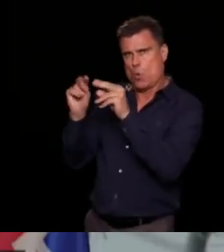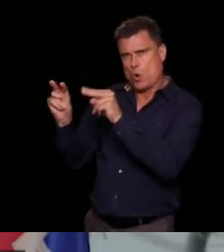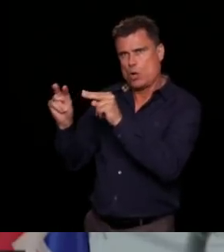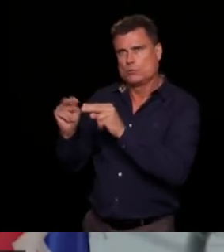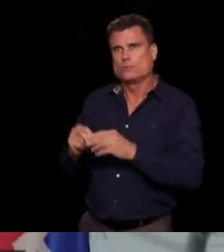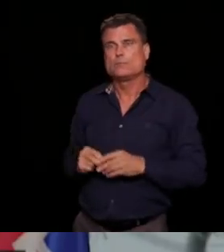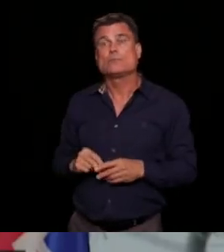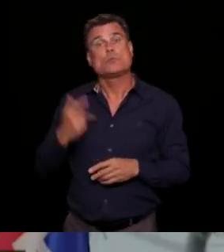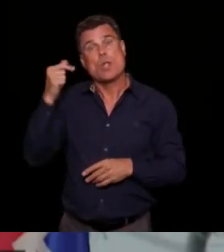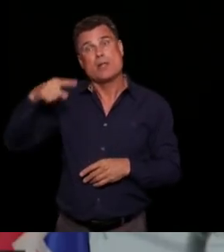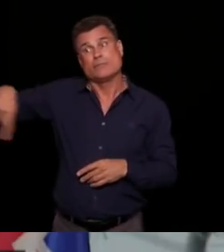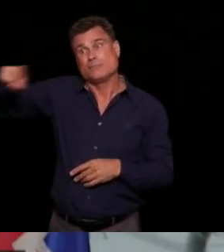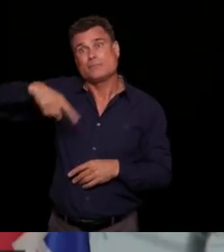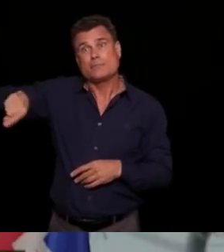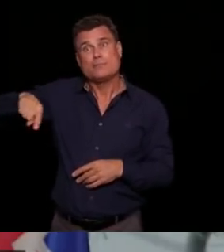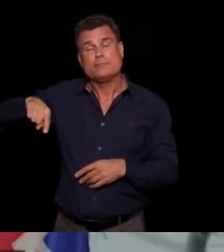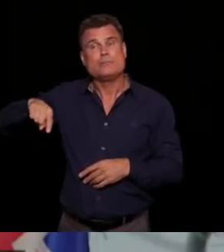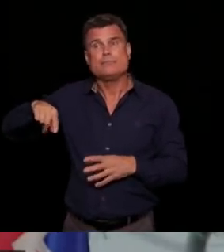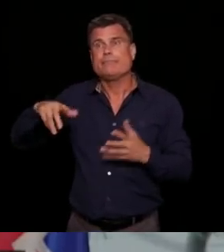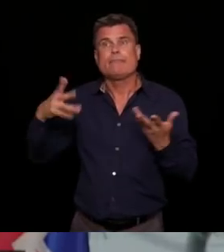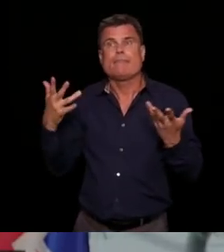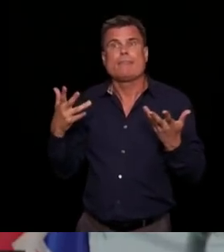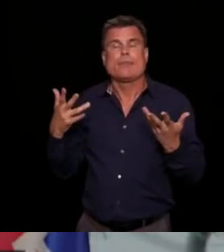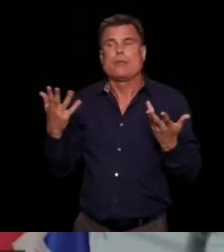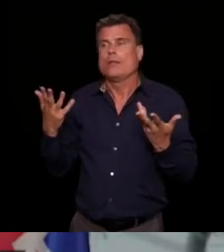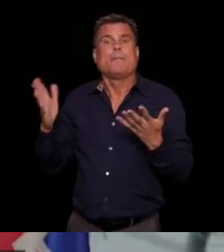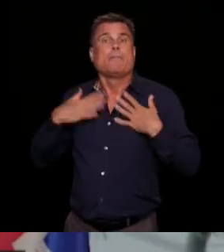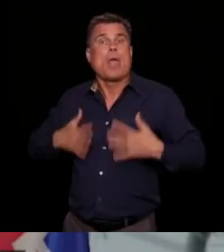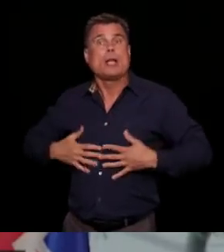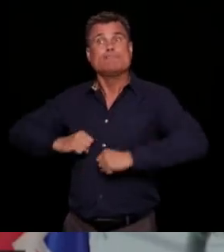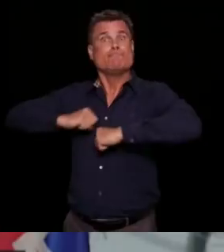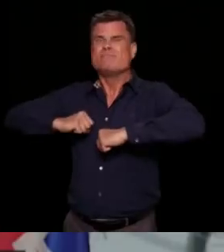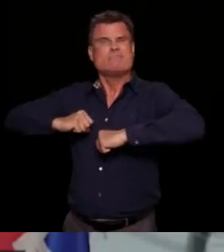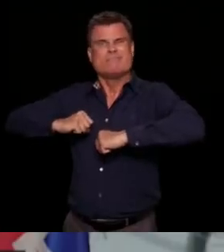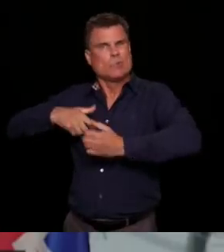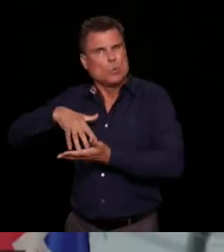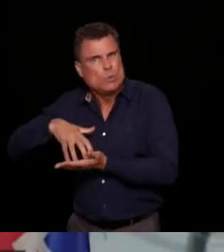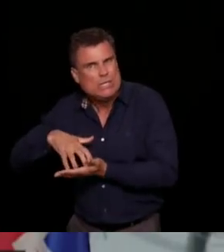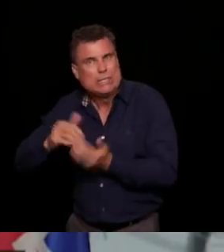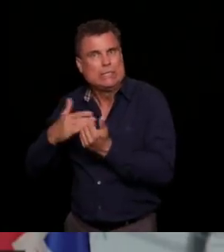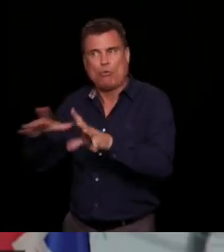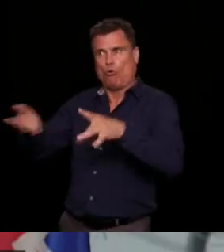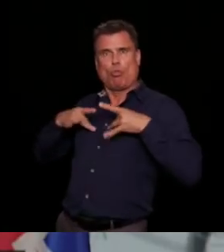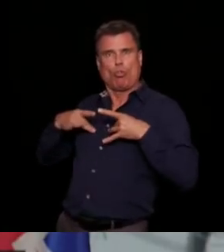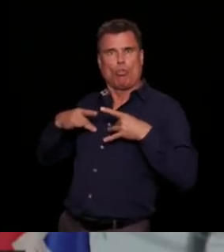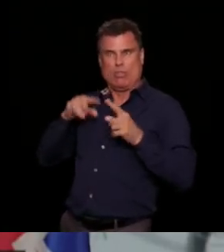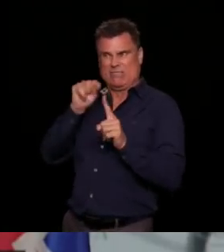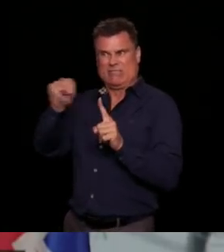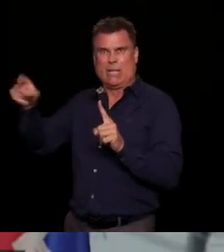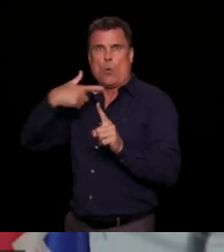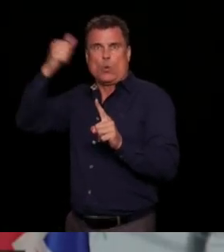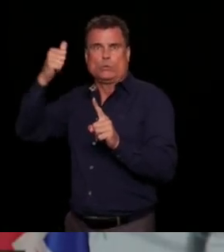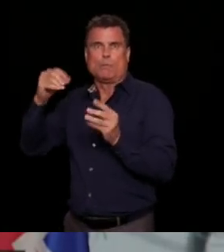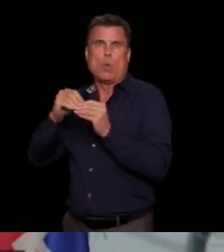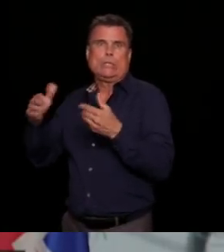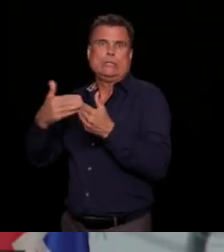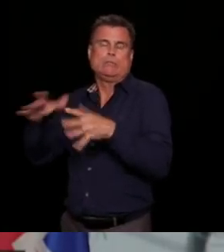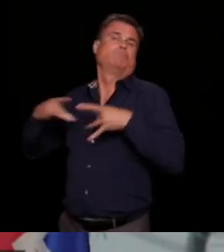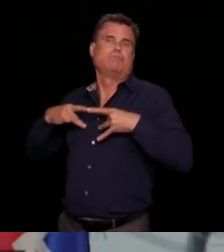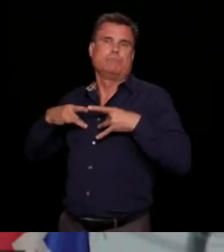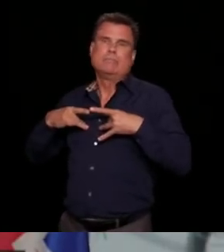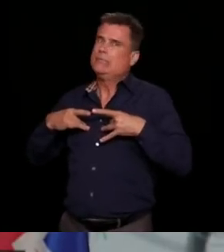protect those who are most vulnerable to severe illness. Do you have a follow-up, Laura? No, thank